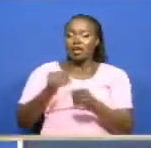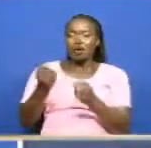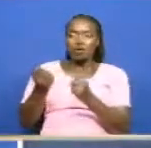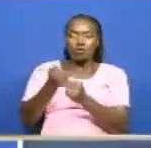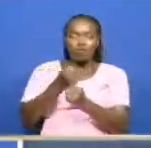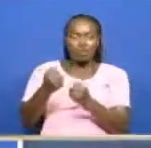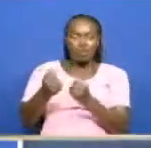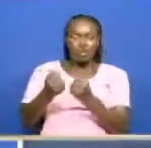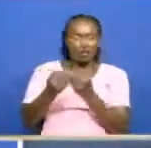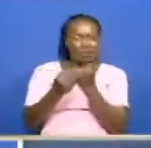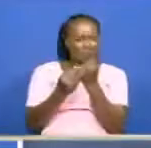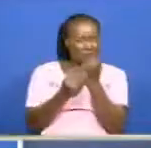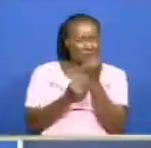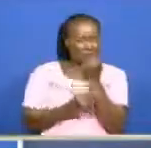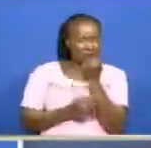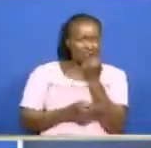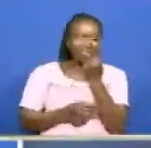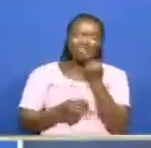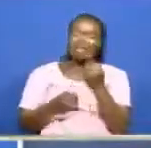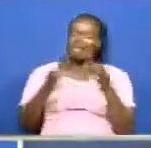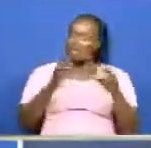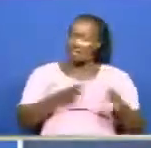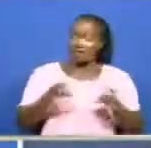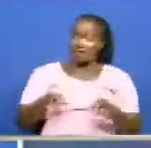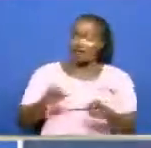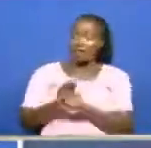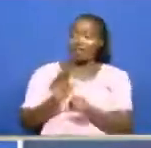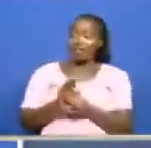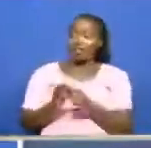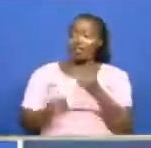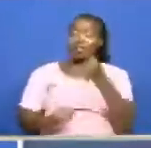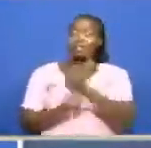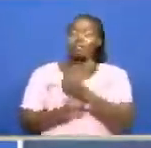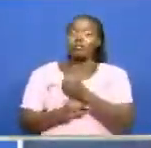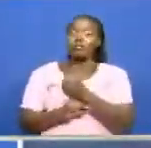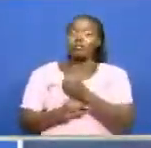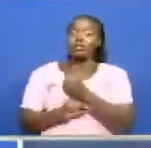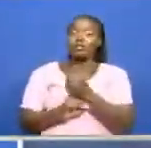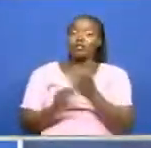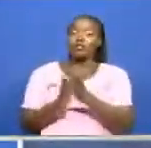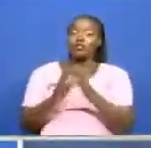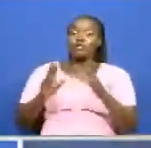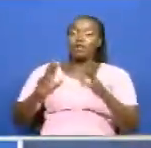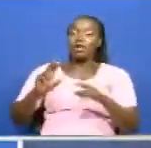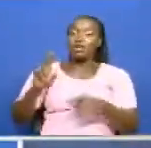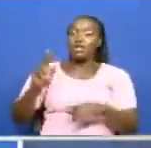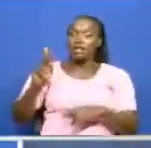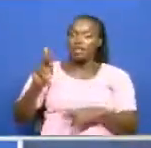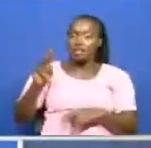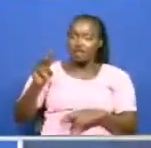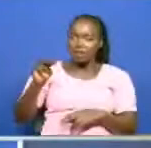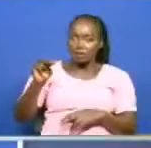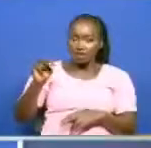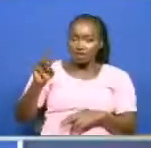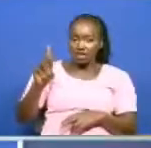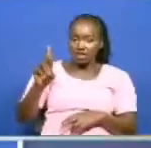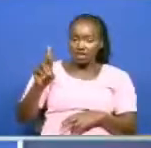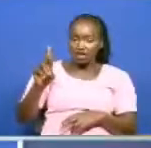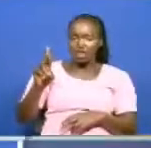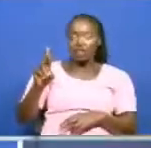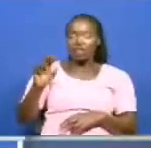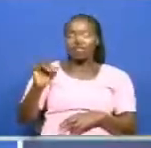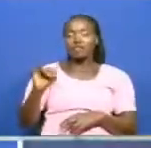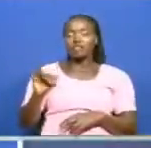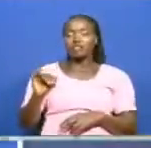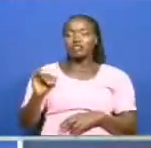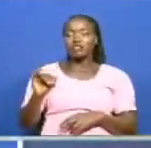nail-biting poverty levels. Supported by the Kenya Marine and Fisheries Research Institute, the women came together to invest their time